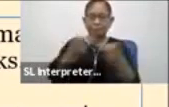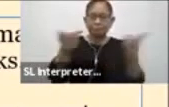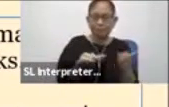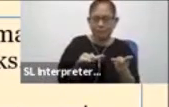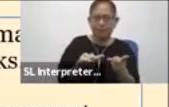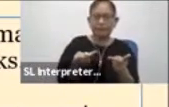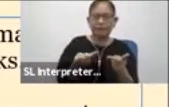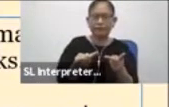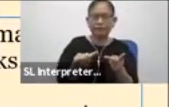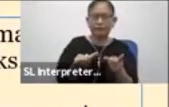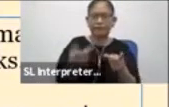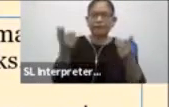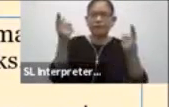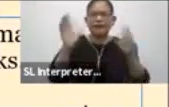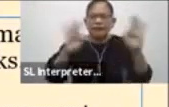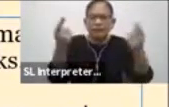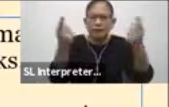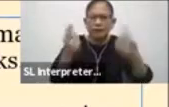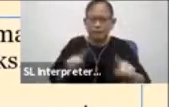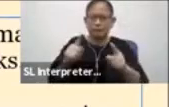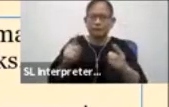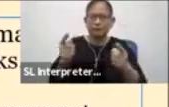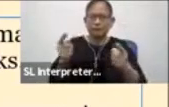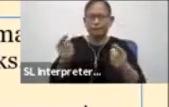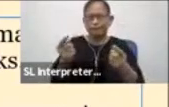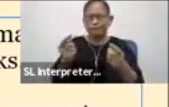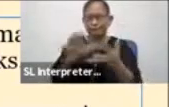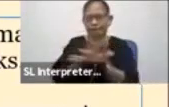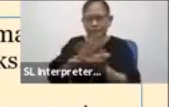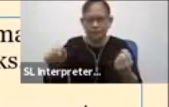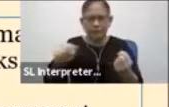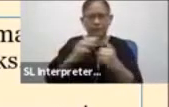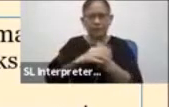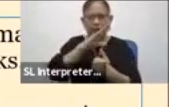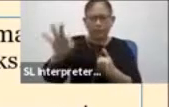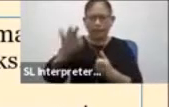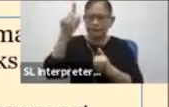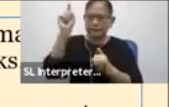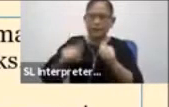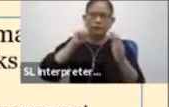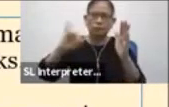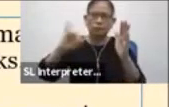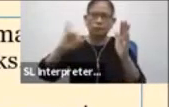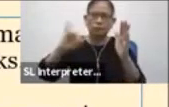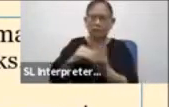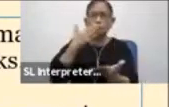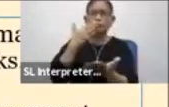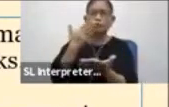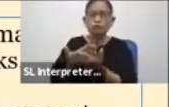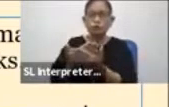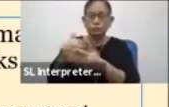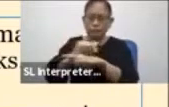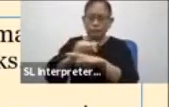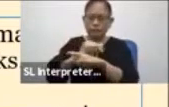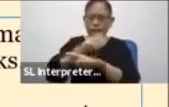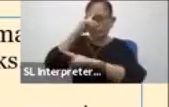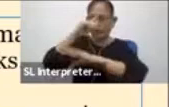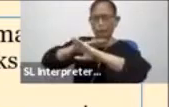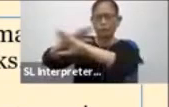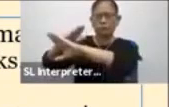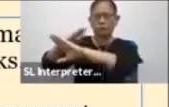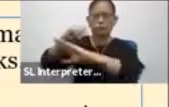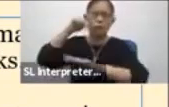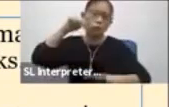a disaster, and also to identify existing good practices that protects women or girls from